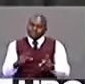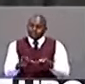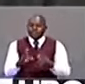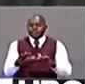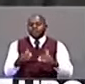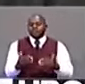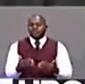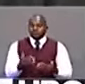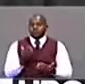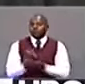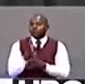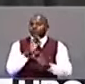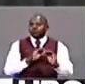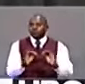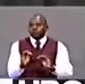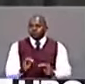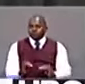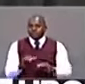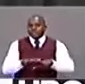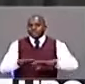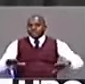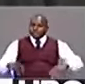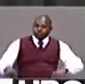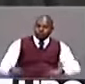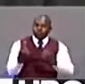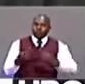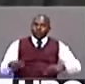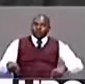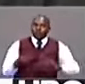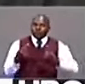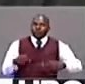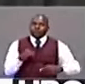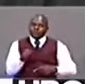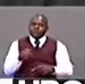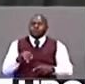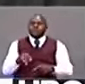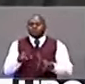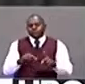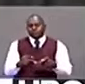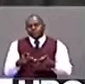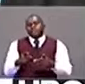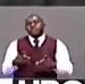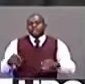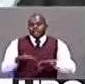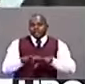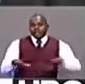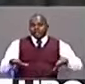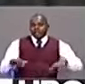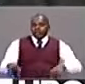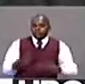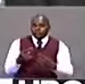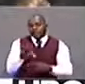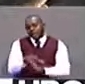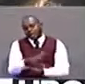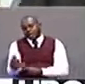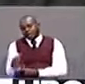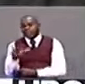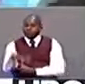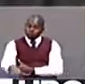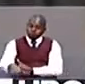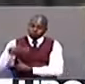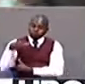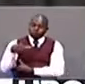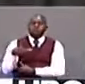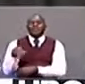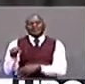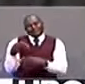So it is not true that there are land conflicts regarding this site. There are land conflicts regarding another mining site